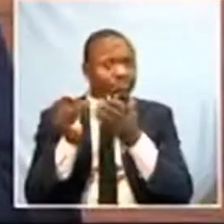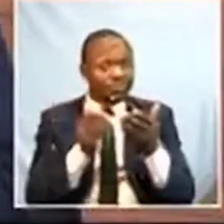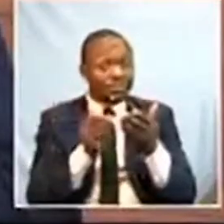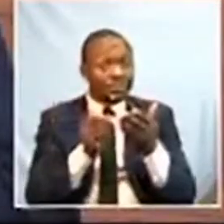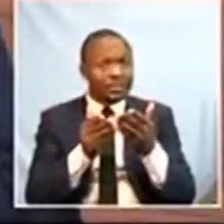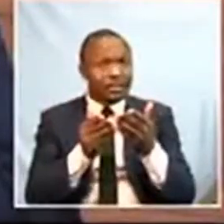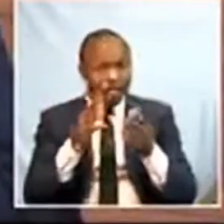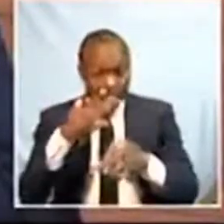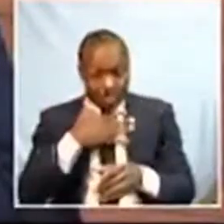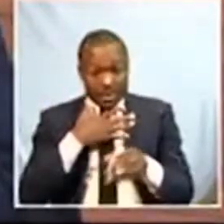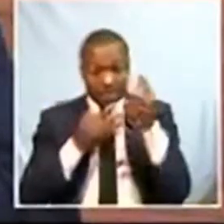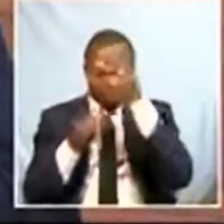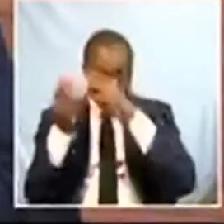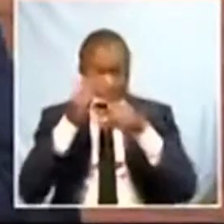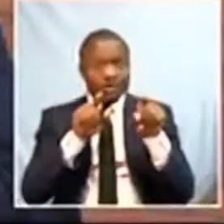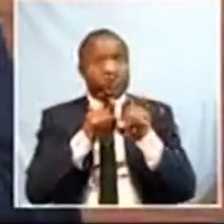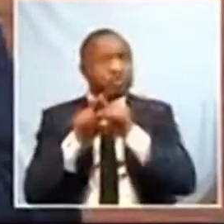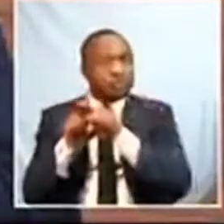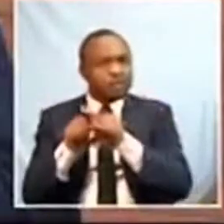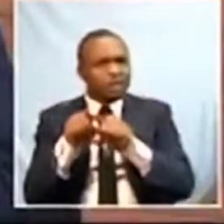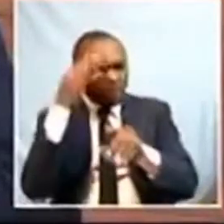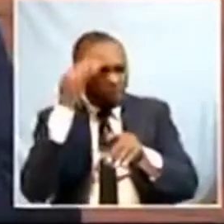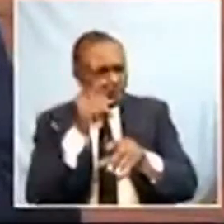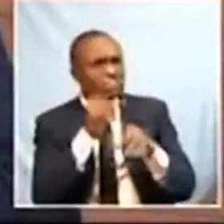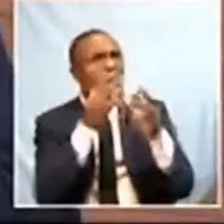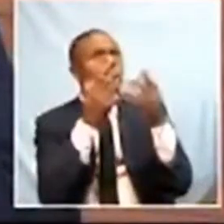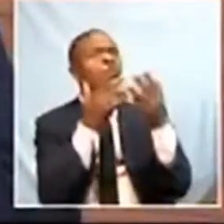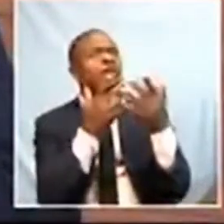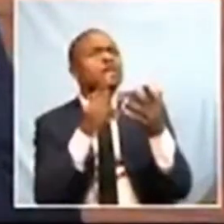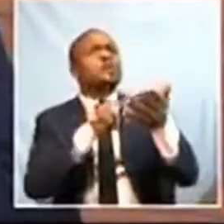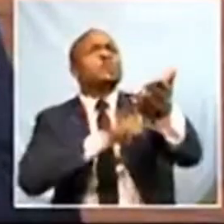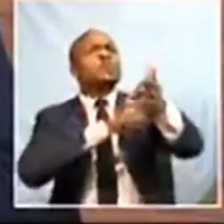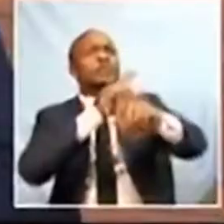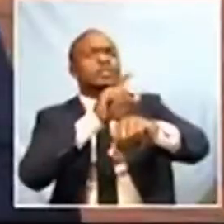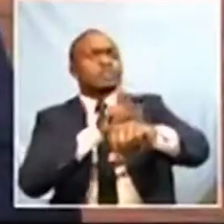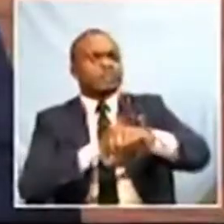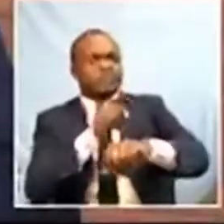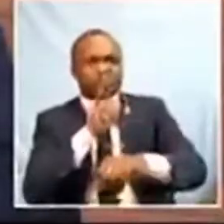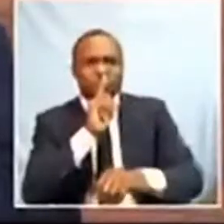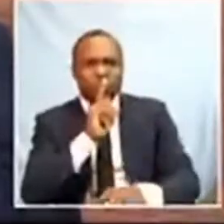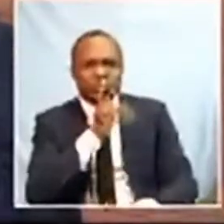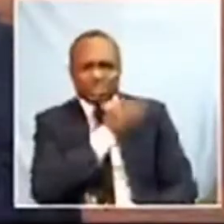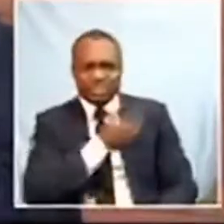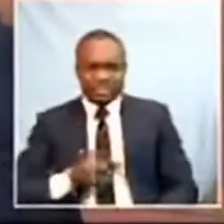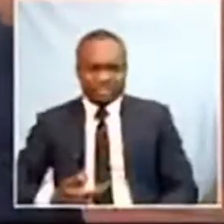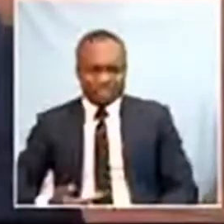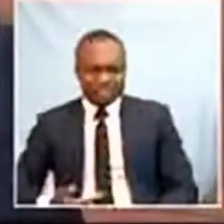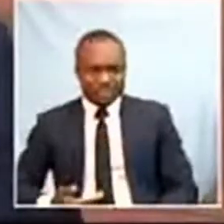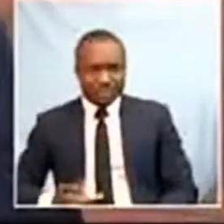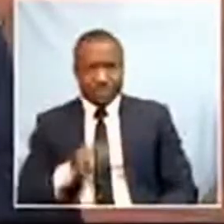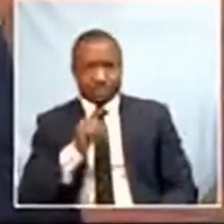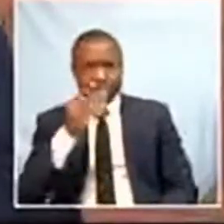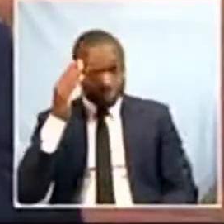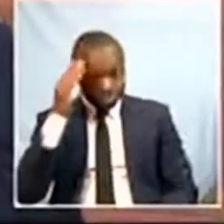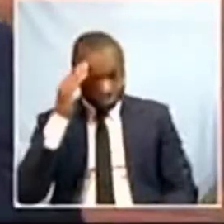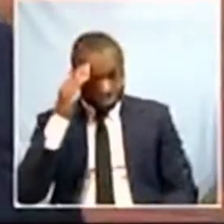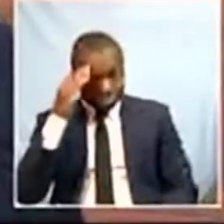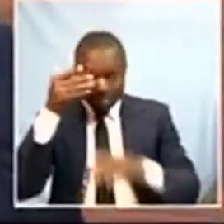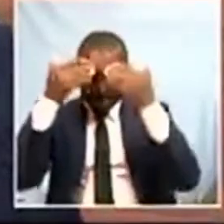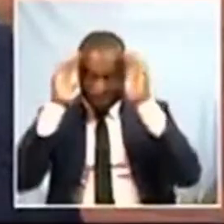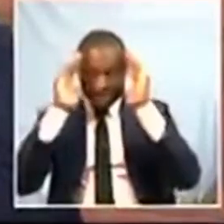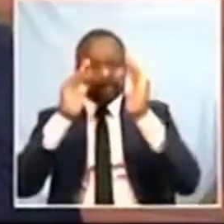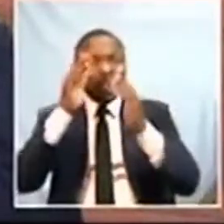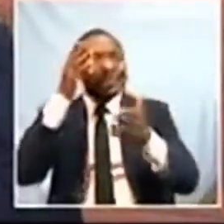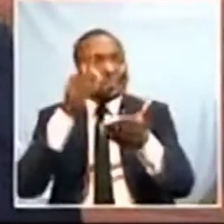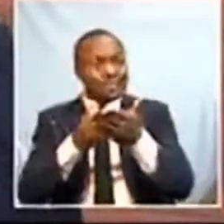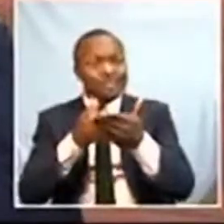my concern. Why should you wait all that long? Are you really serious? Because you know and you are aware that this